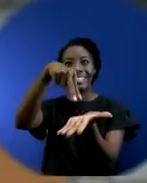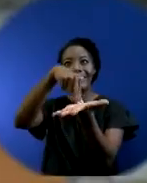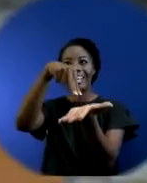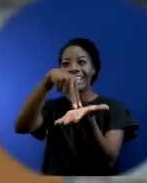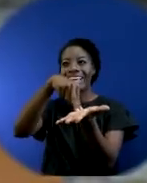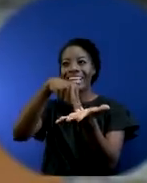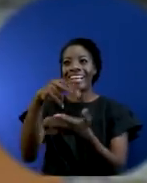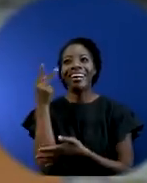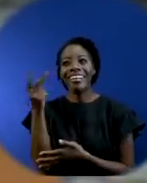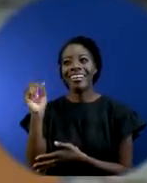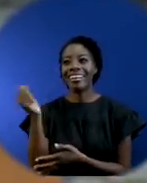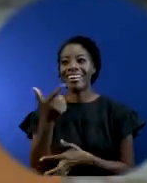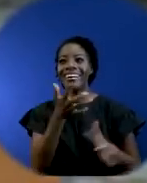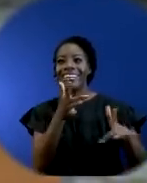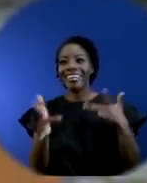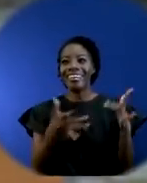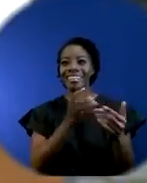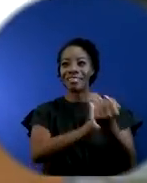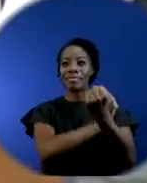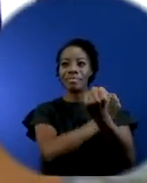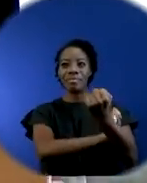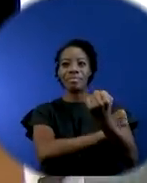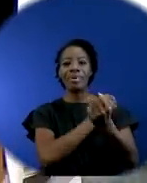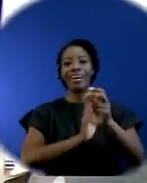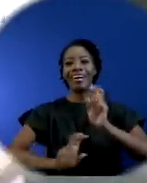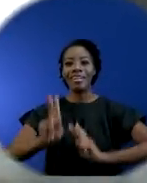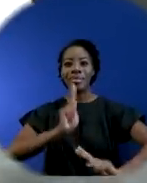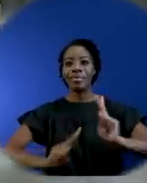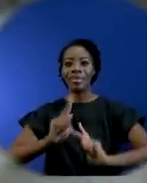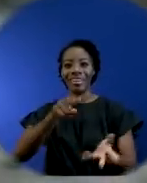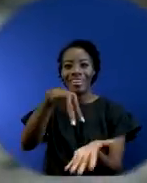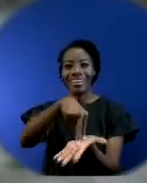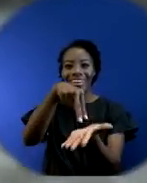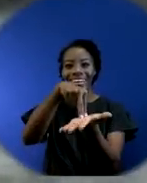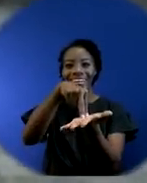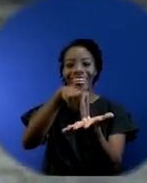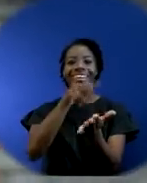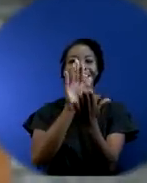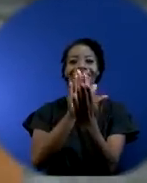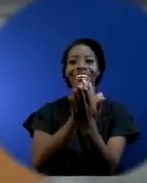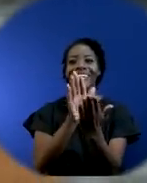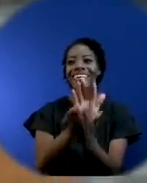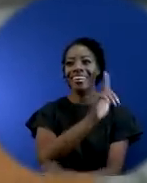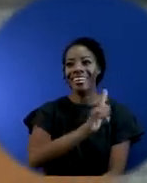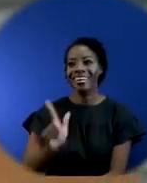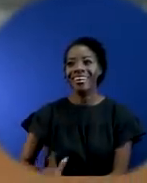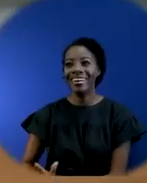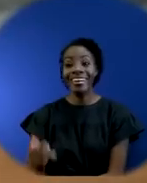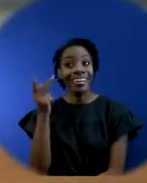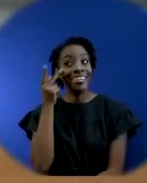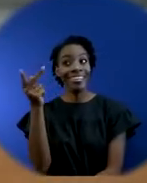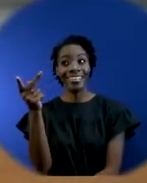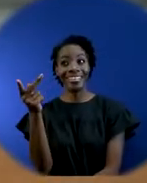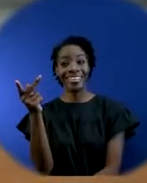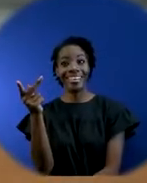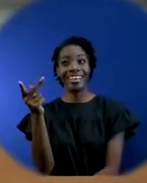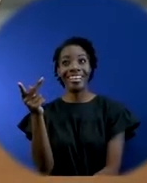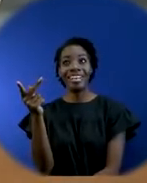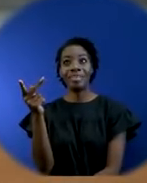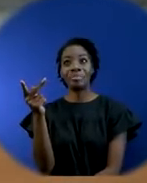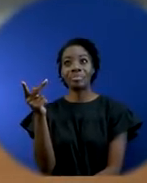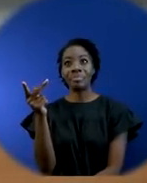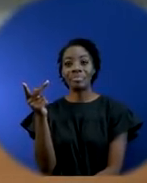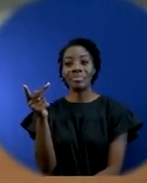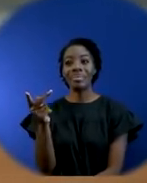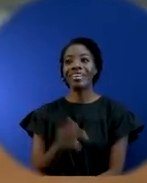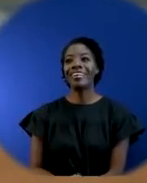energetic, vivacious individuals who are standing up. Praise the Lord. You see Minister Leon Christopher Lewis standing up